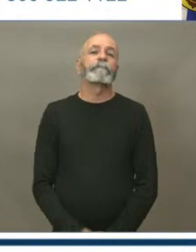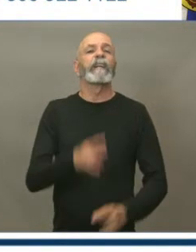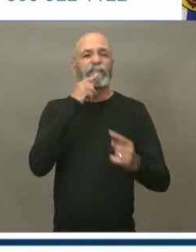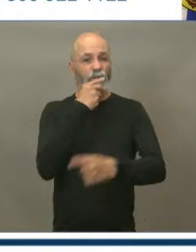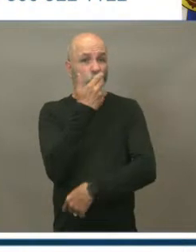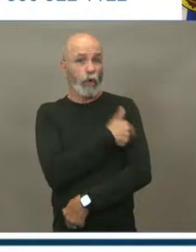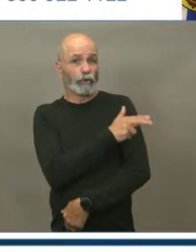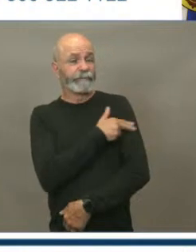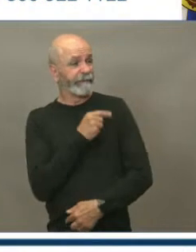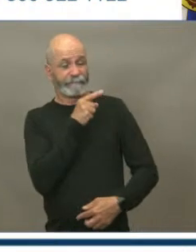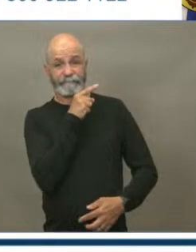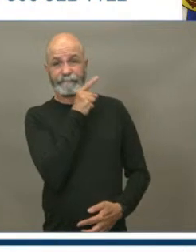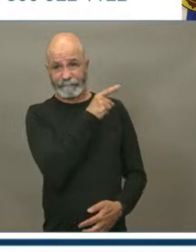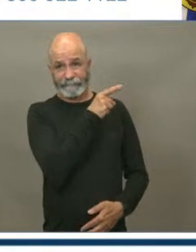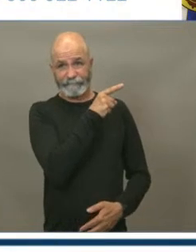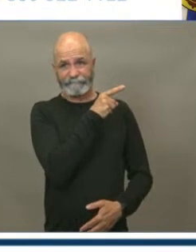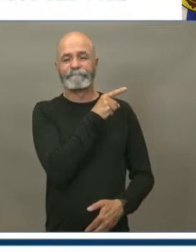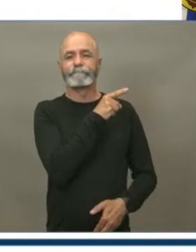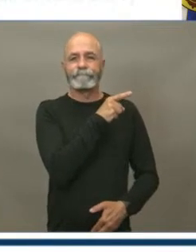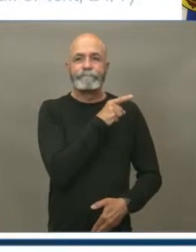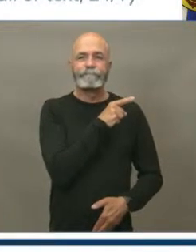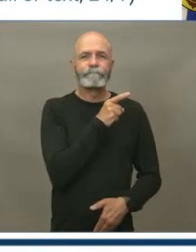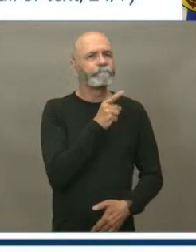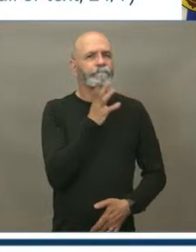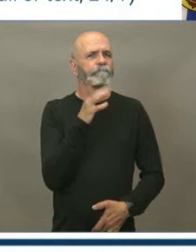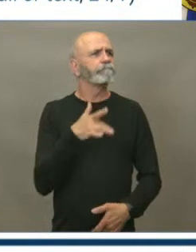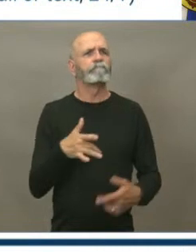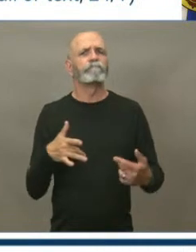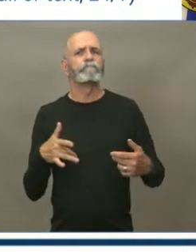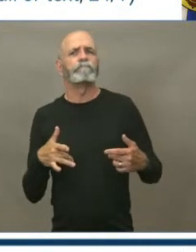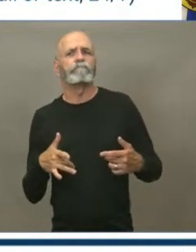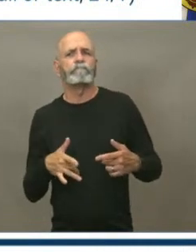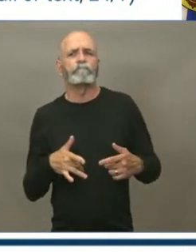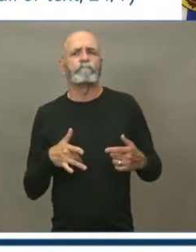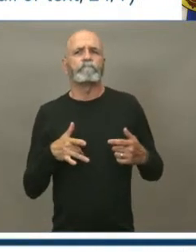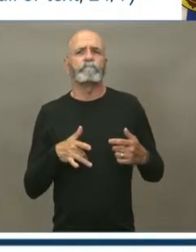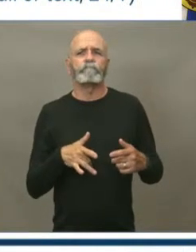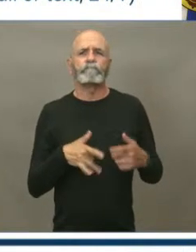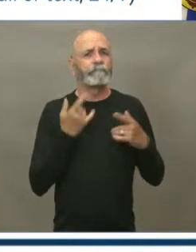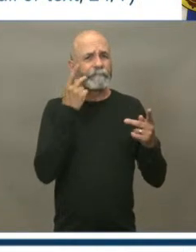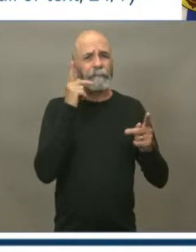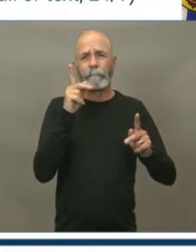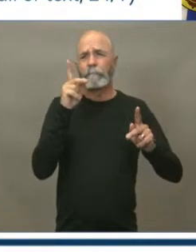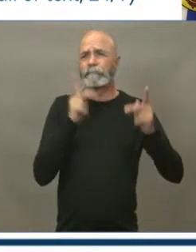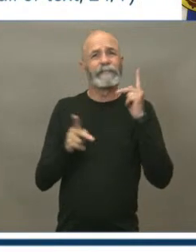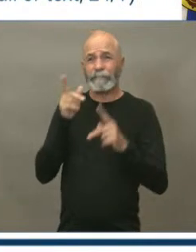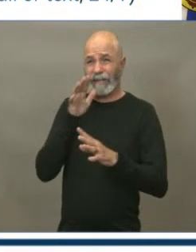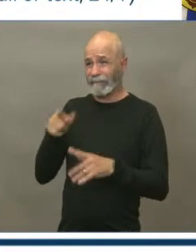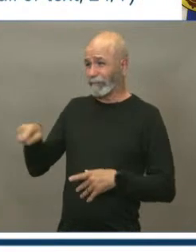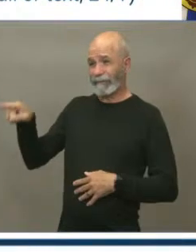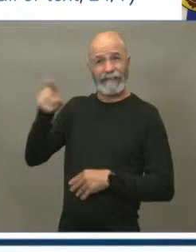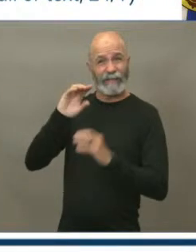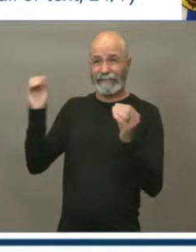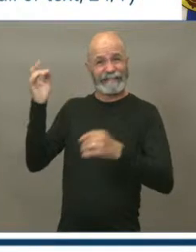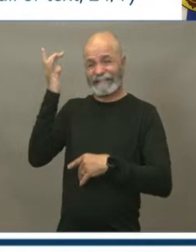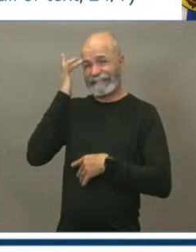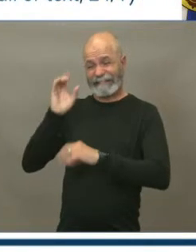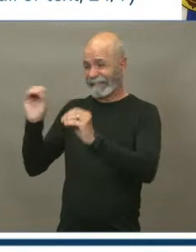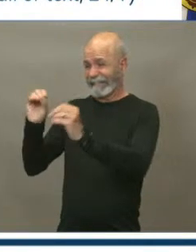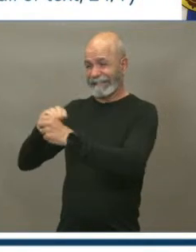update from public health as to what we know about that outbreak and how it's impacting patients and